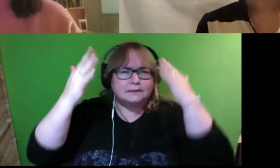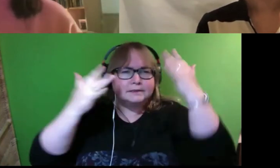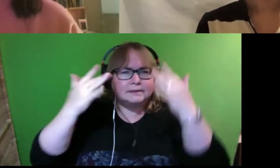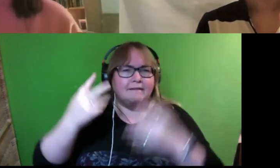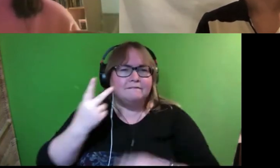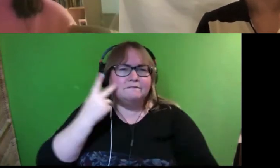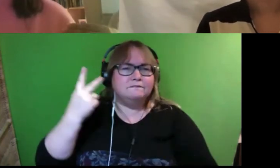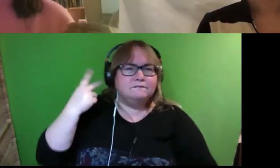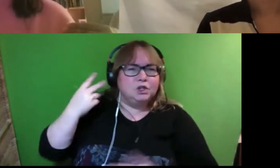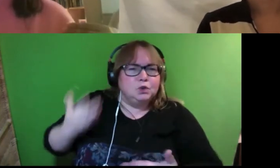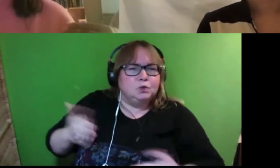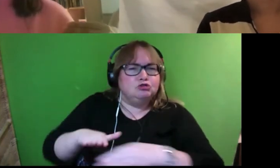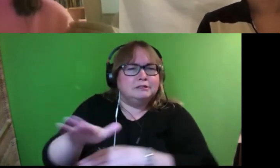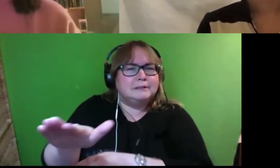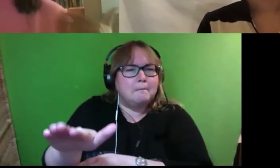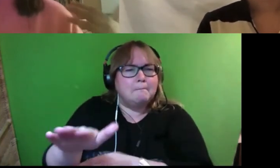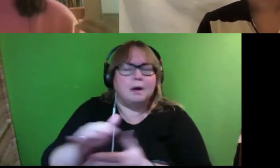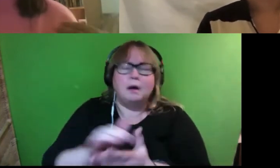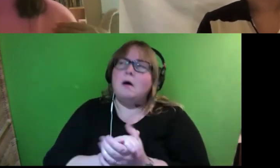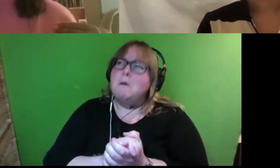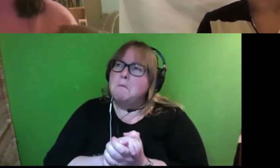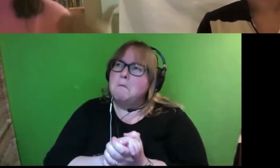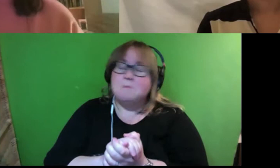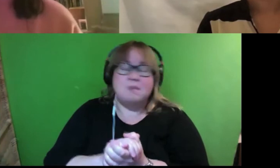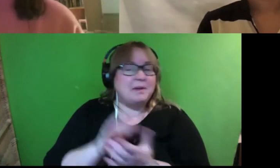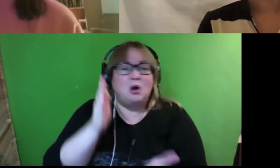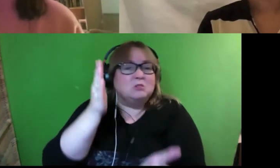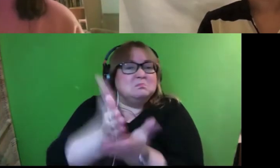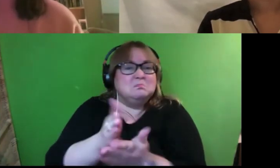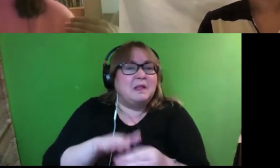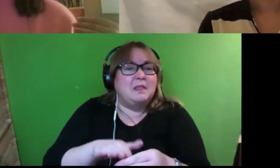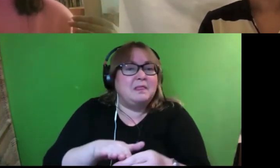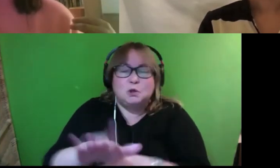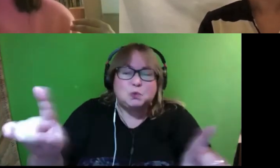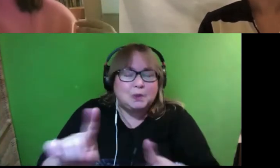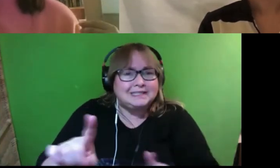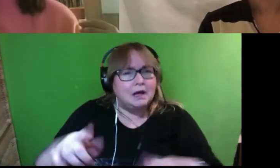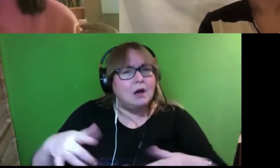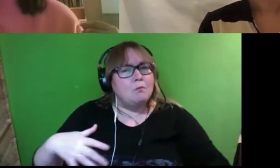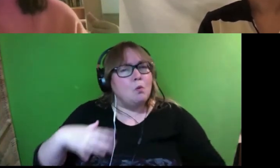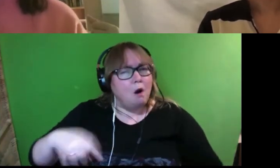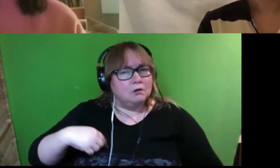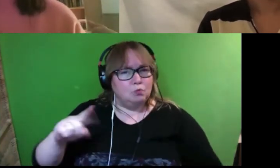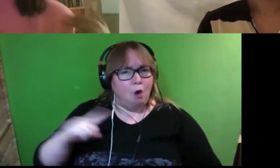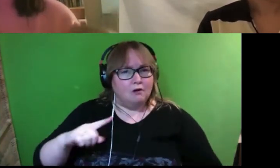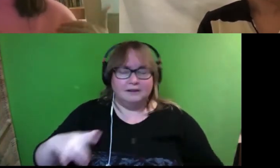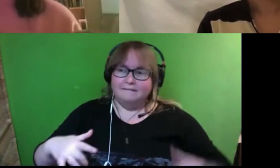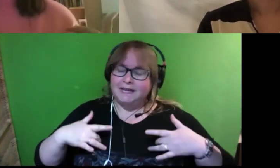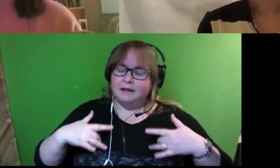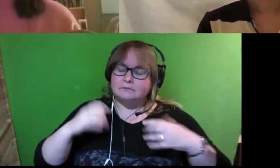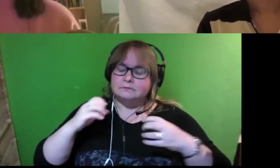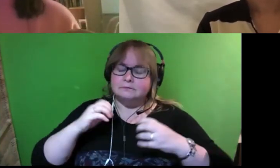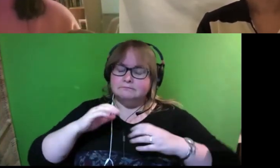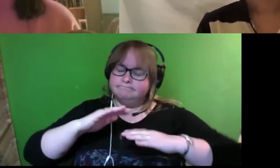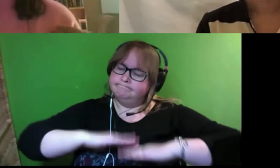to a place of certainty, but just actually to a creative fulfillment, and actually engage myself in a